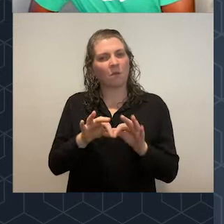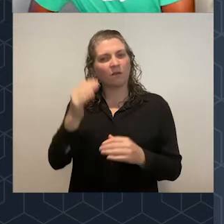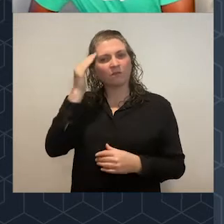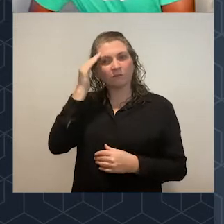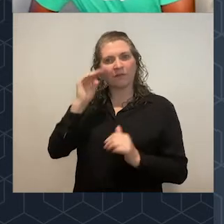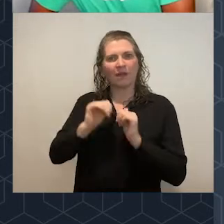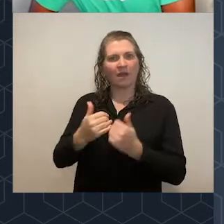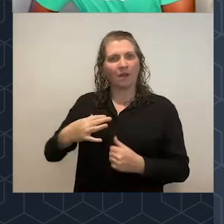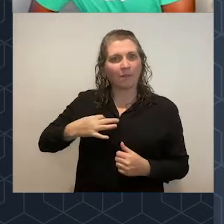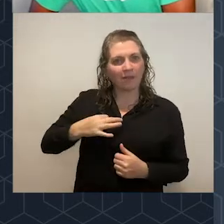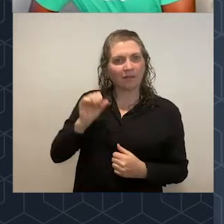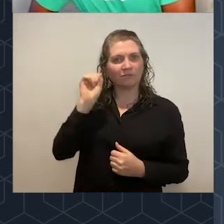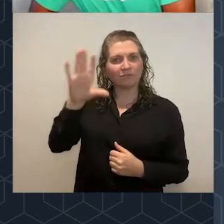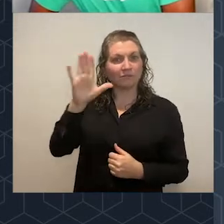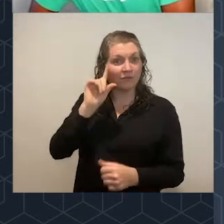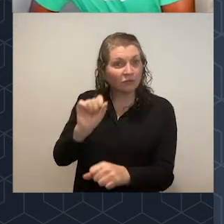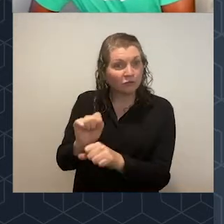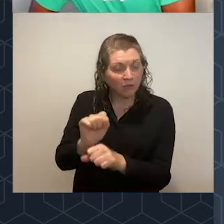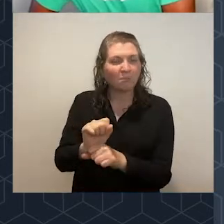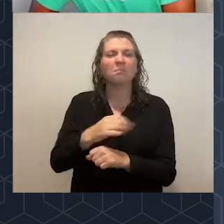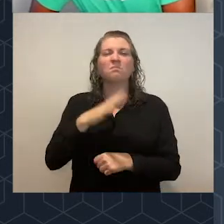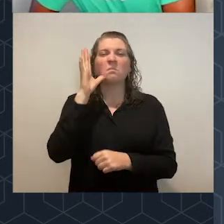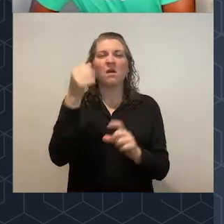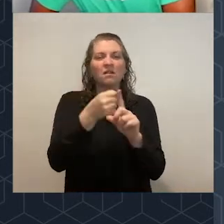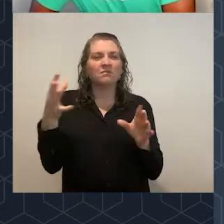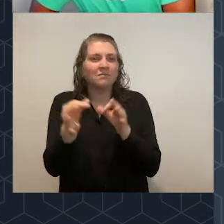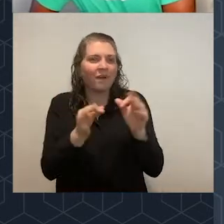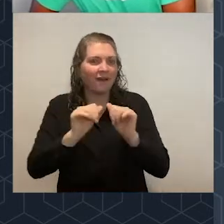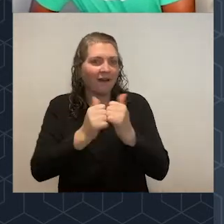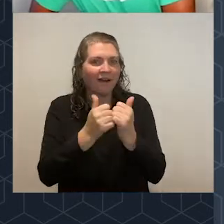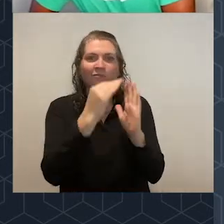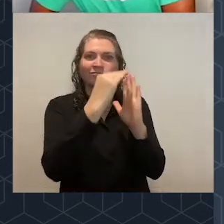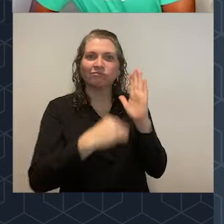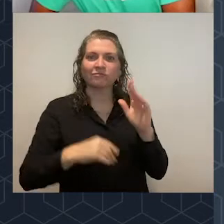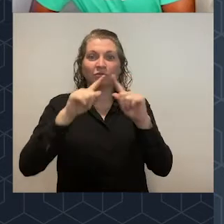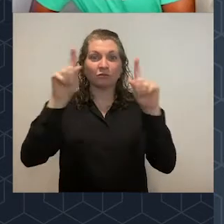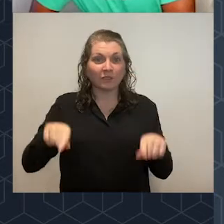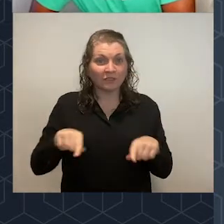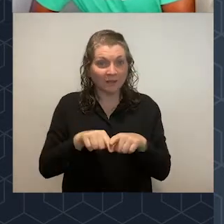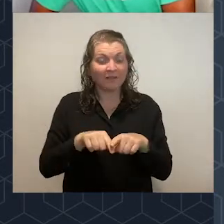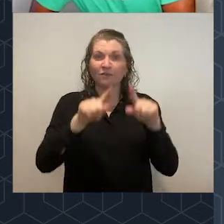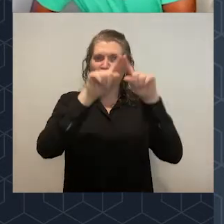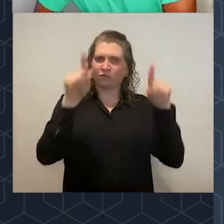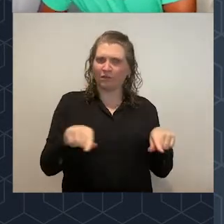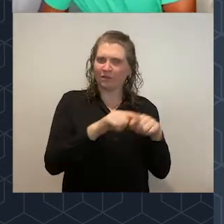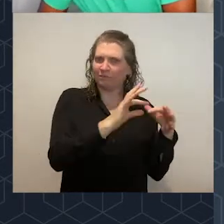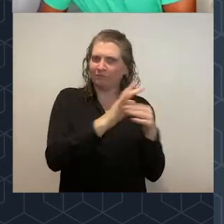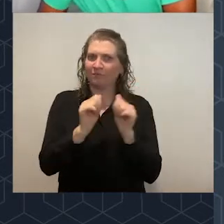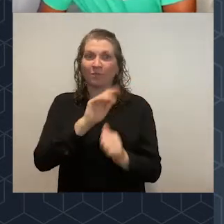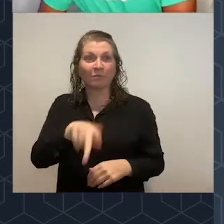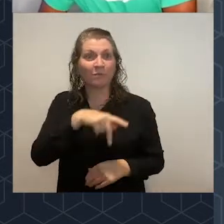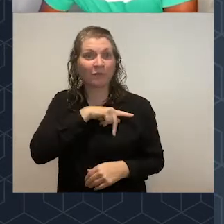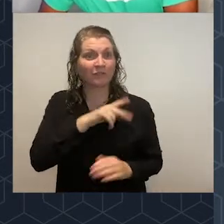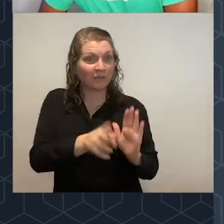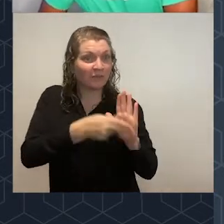branding, the evolution of Amazon's hiring process, and how Amazon uses leadership principles to assess talent and tips for new